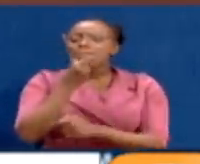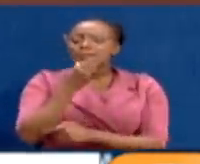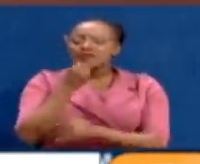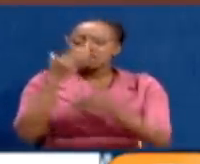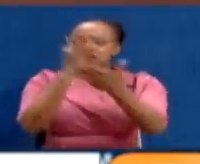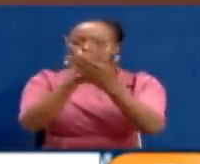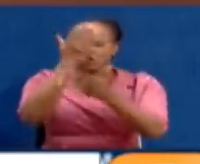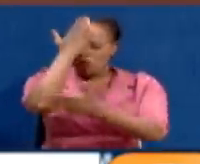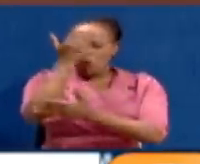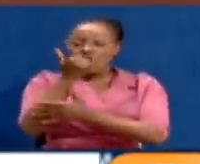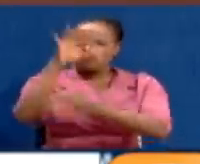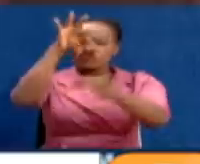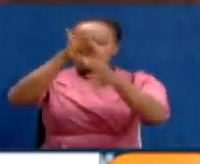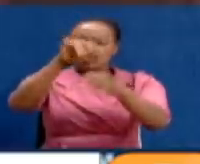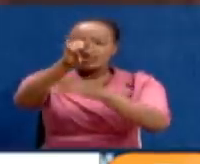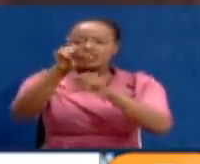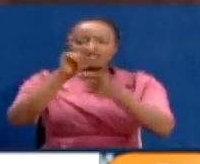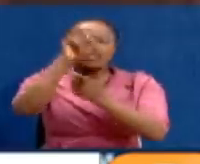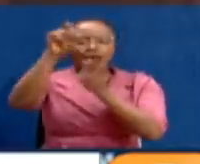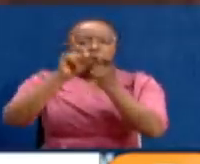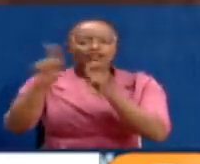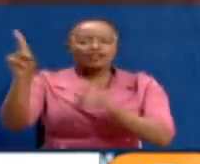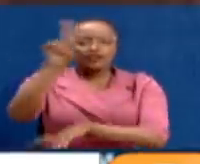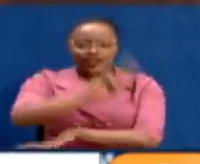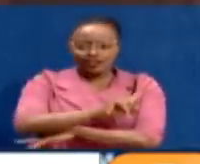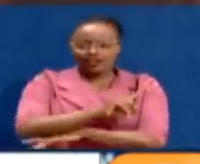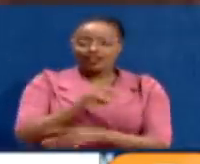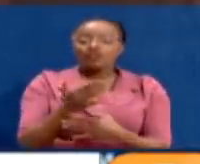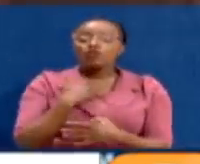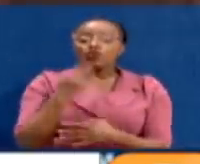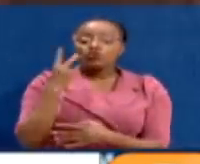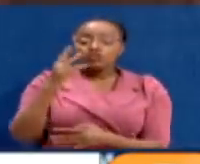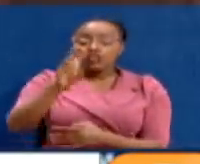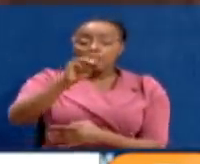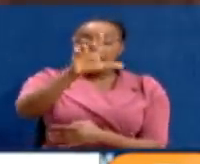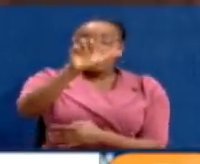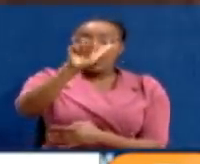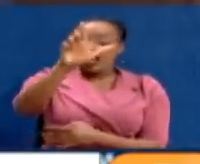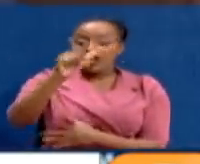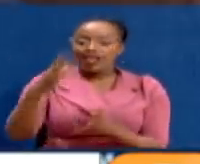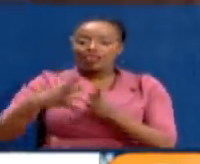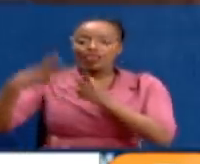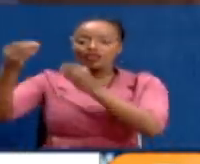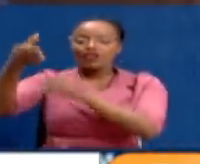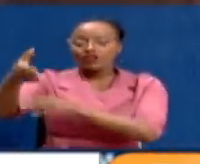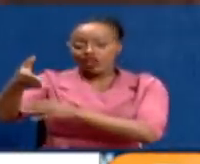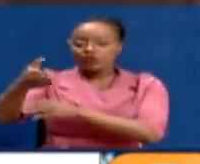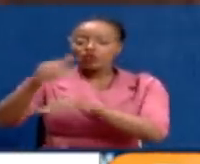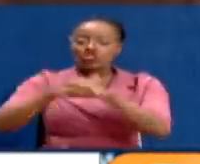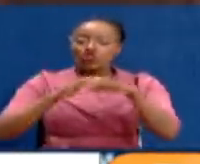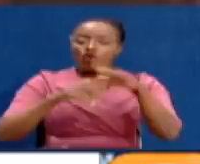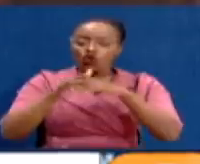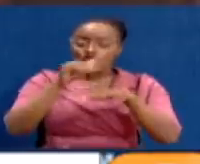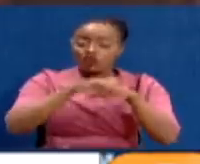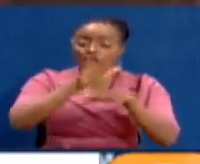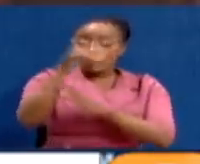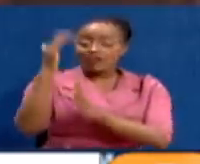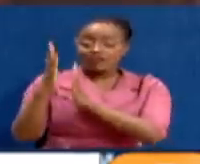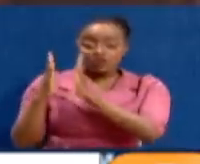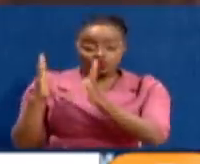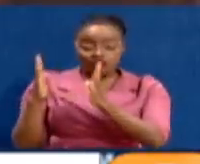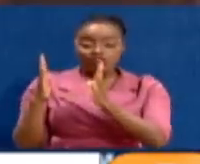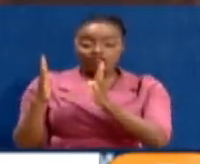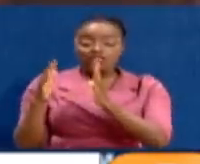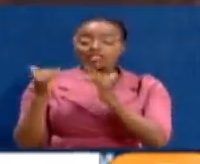voting on that particular day. I would want to see Senator Malala living here with the comfort that his security is